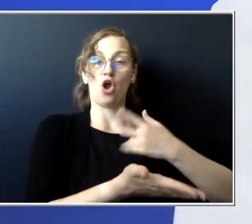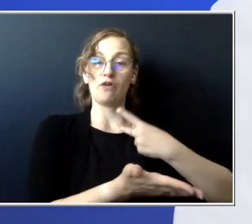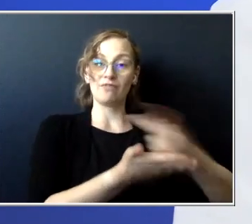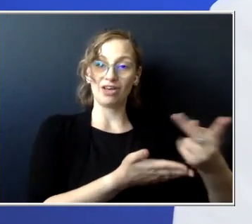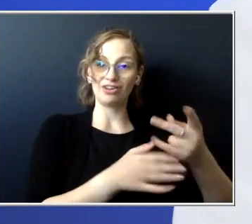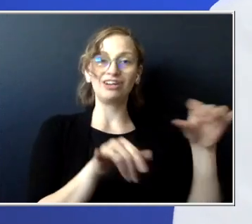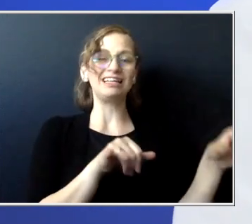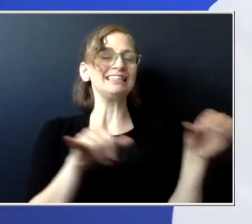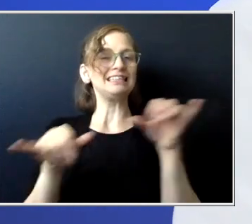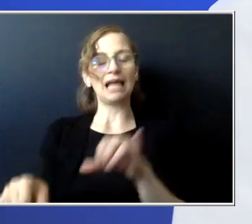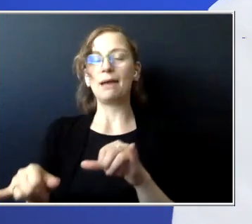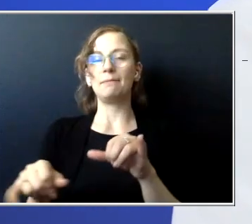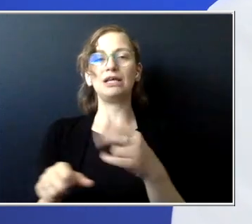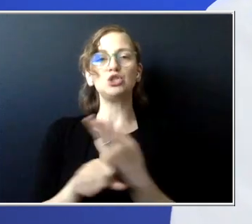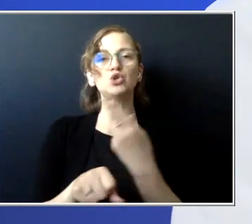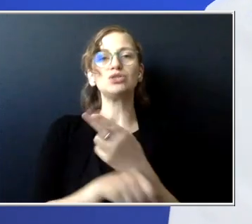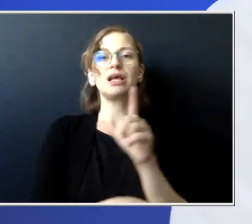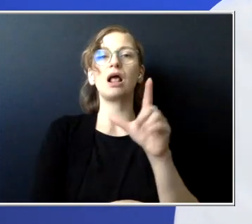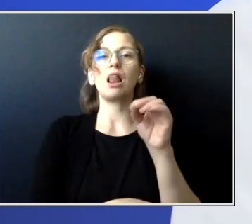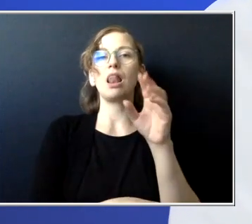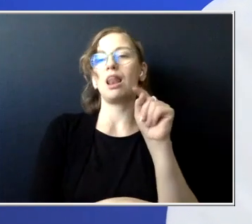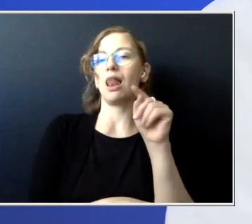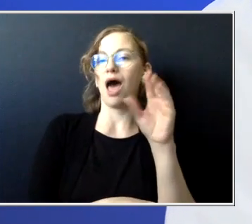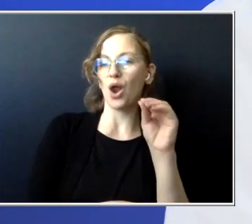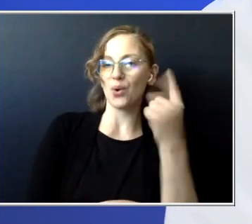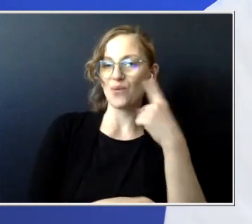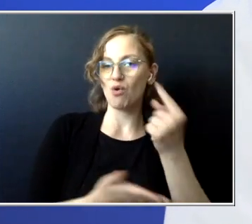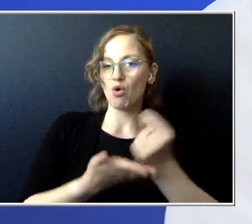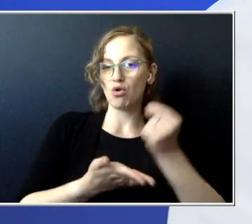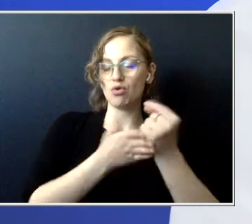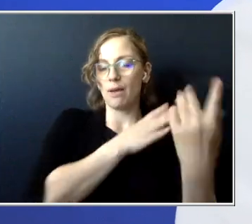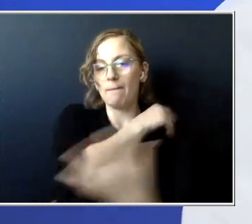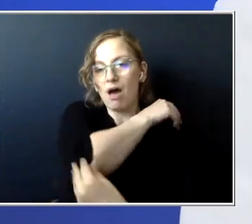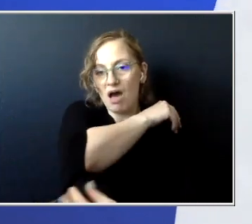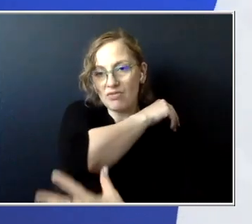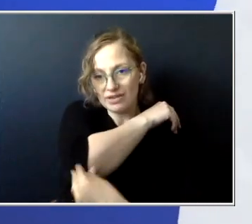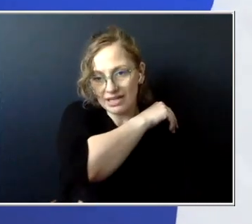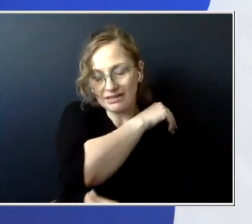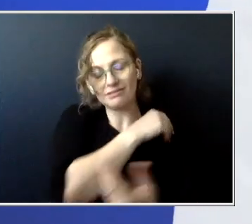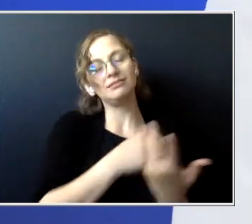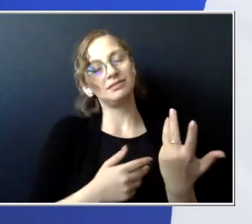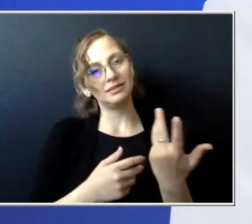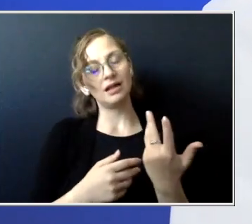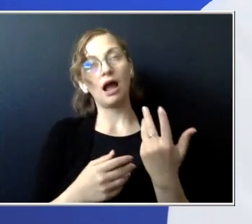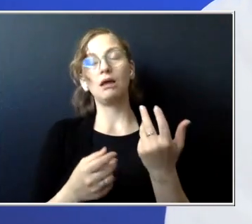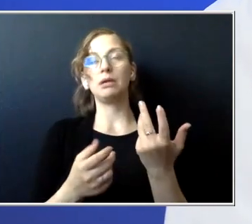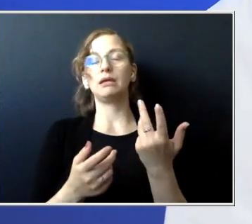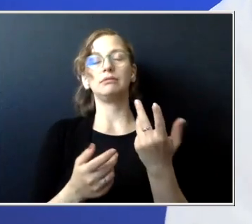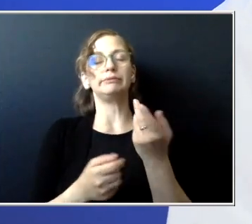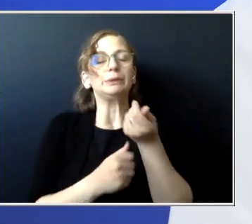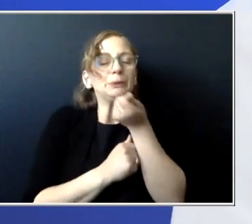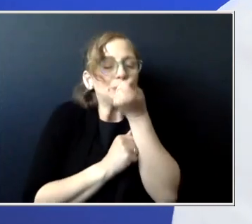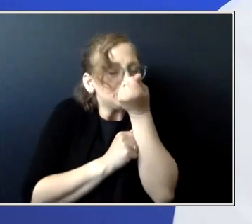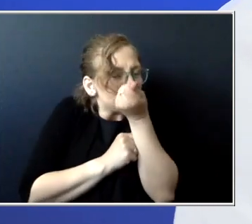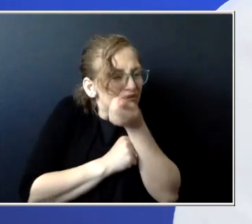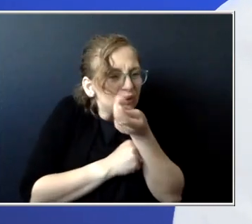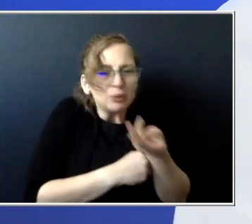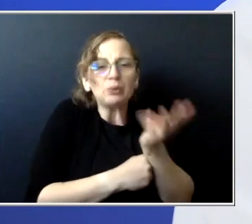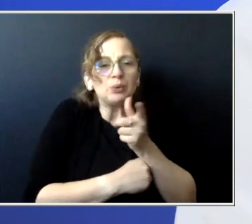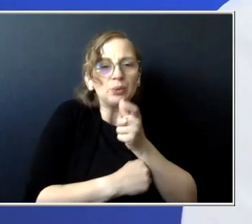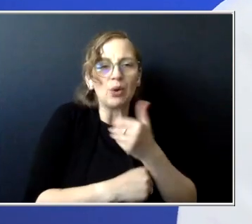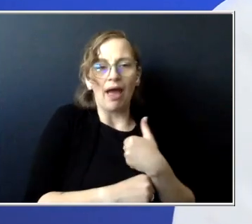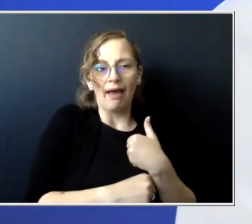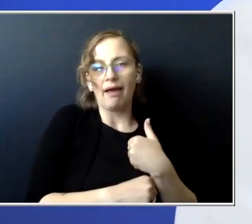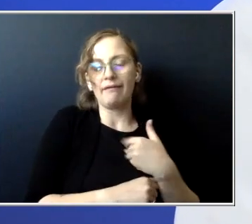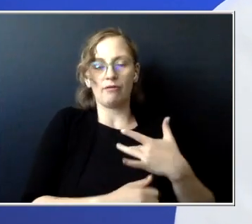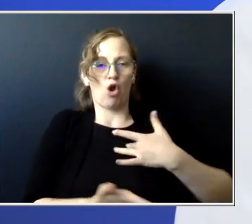that it's a small percentage of the actual people that are diagnosed with advanced heart failure that will ever get transplant. So it's really